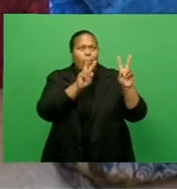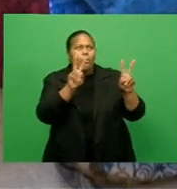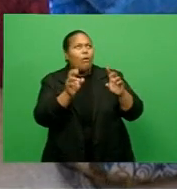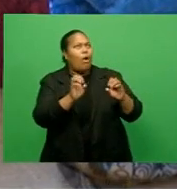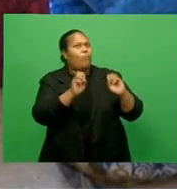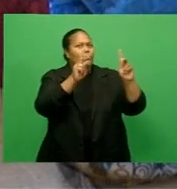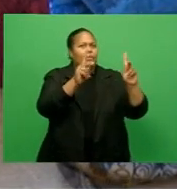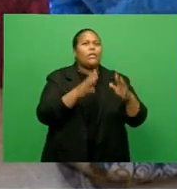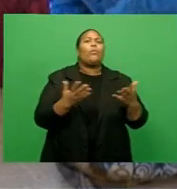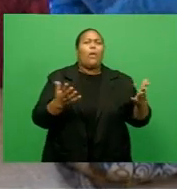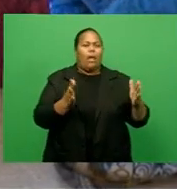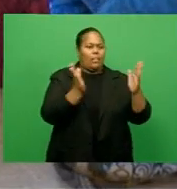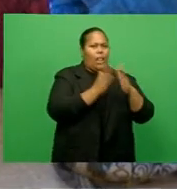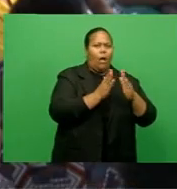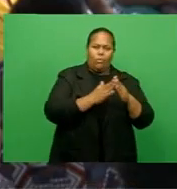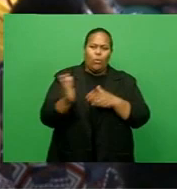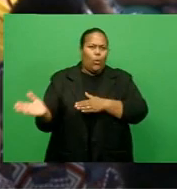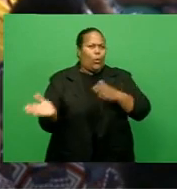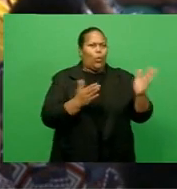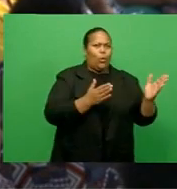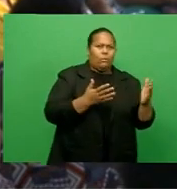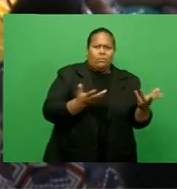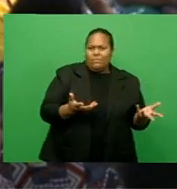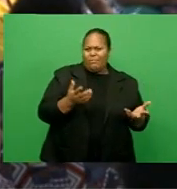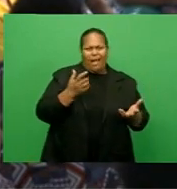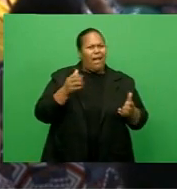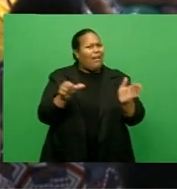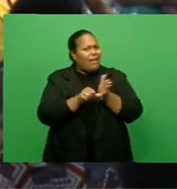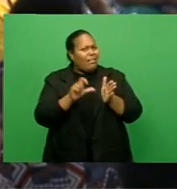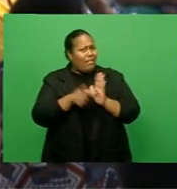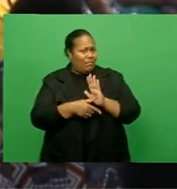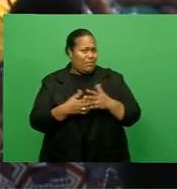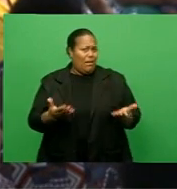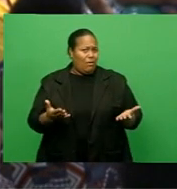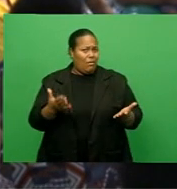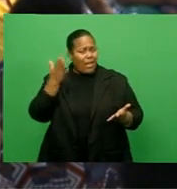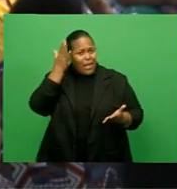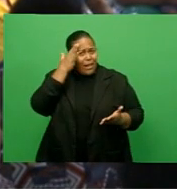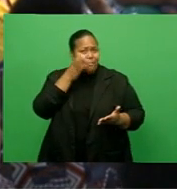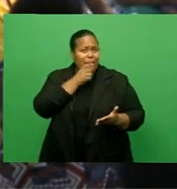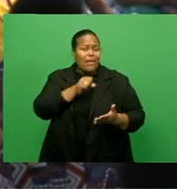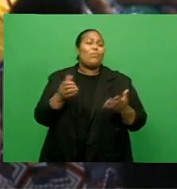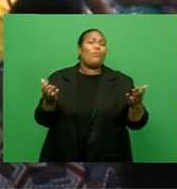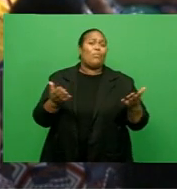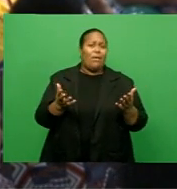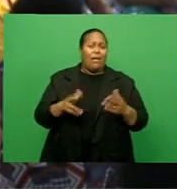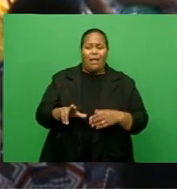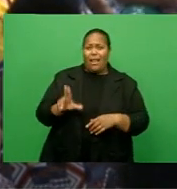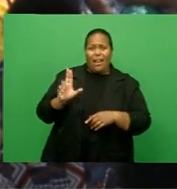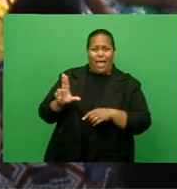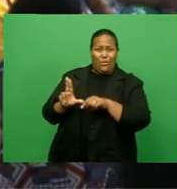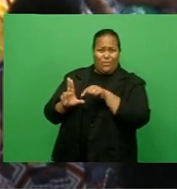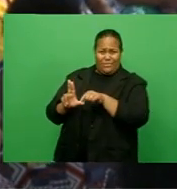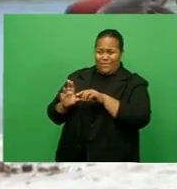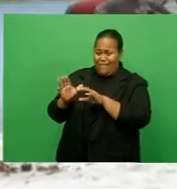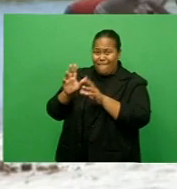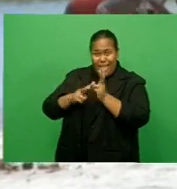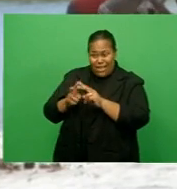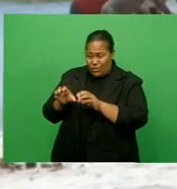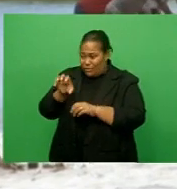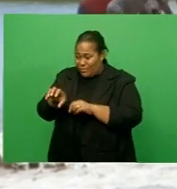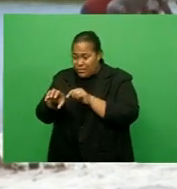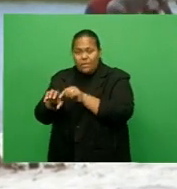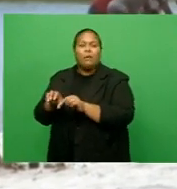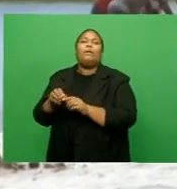in urban centres during these trying times. The Ranganikoro of Natokala village, Semi Modeawa, says the government has